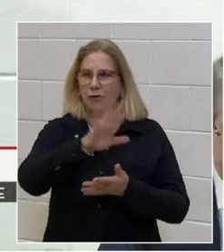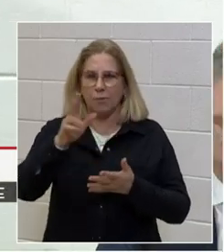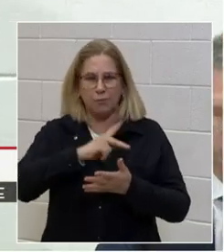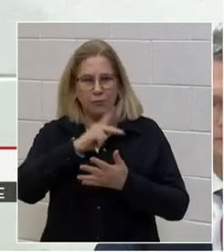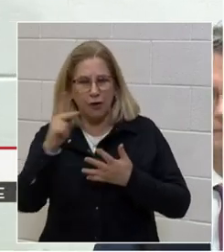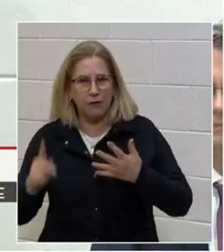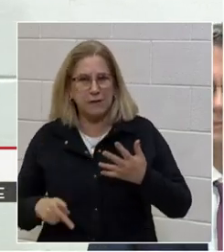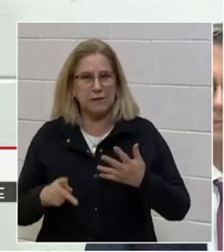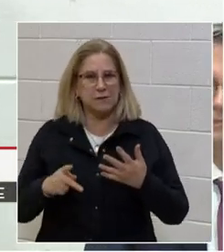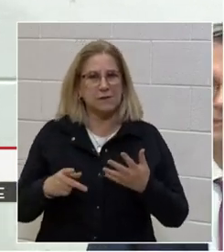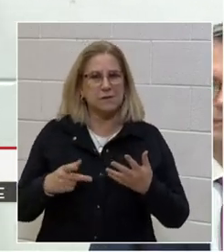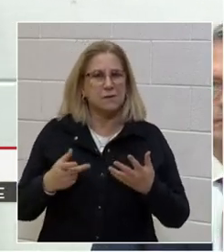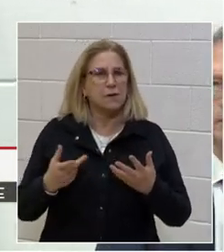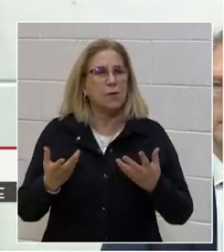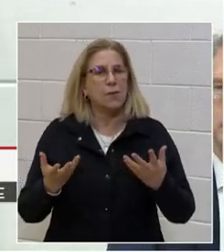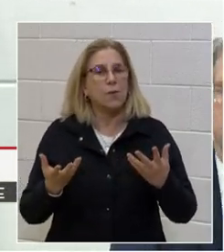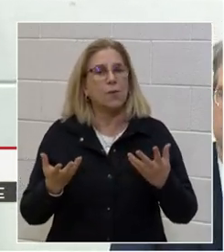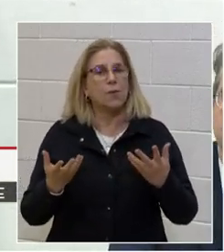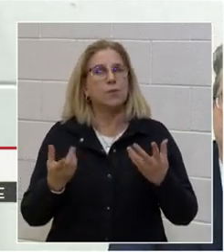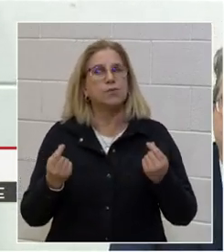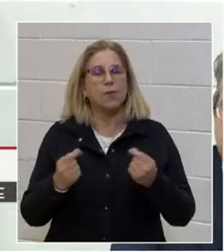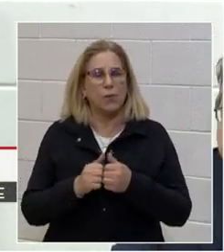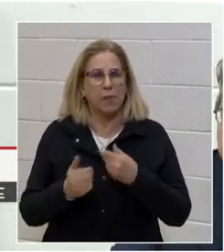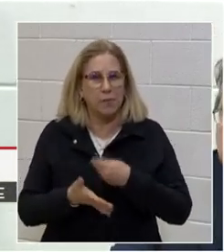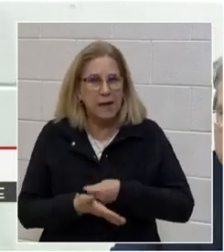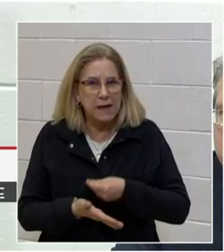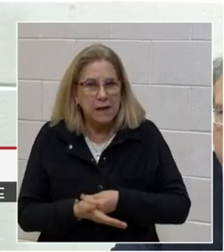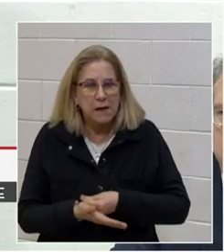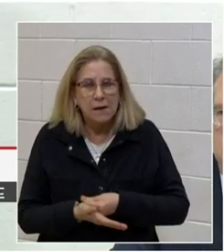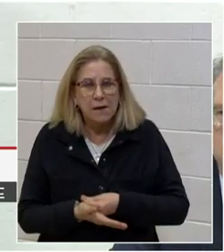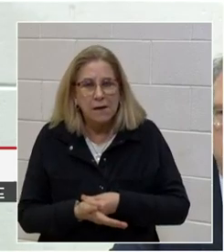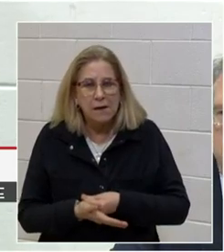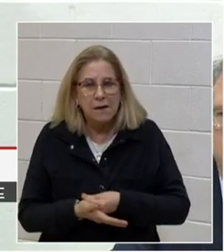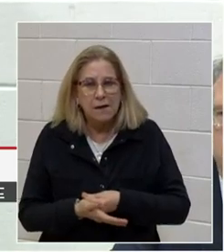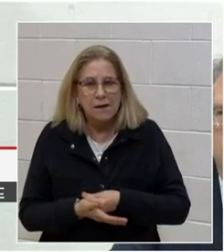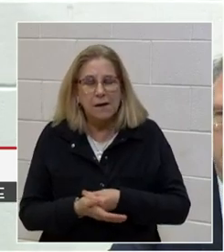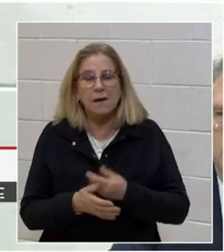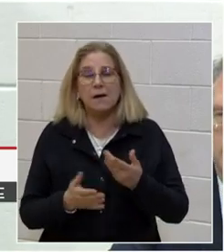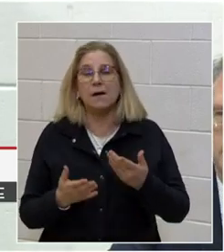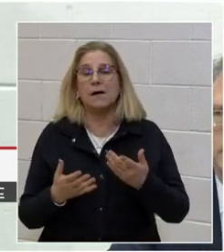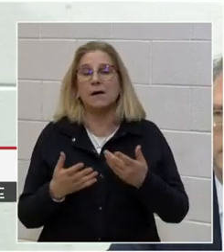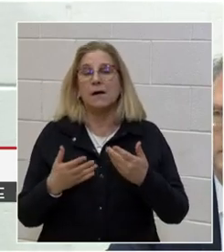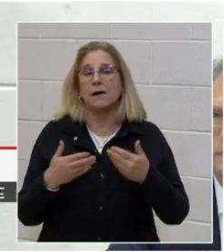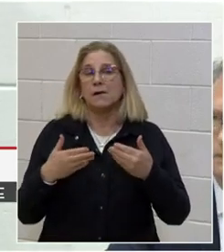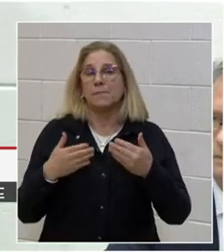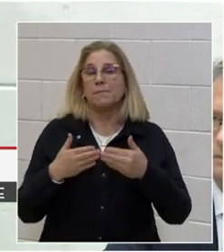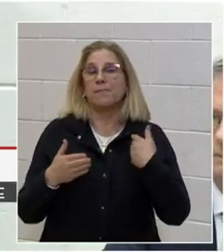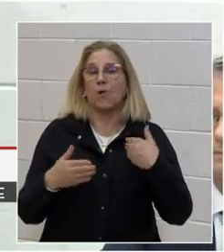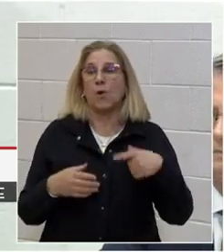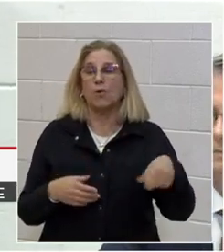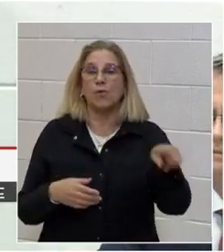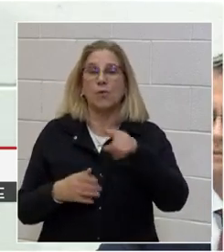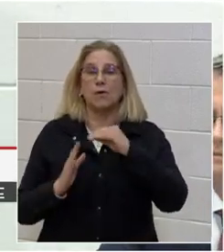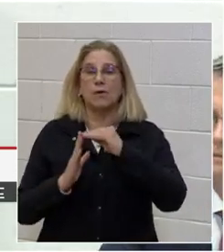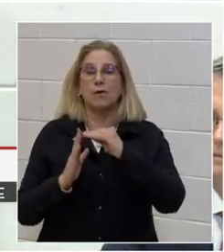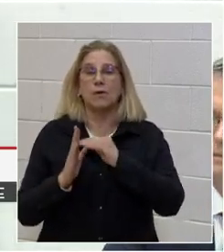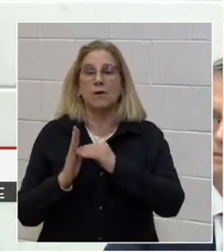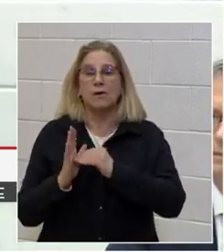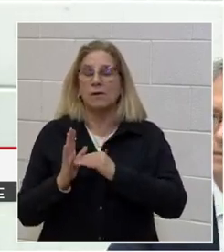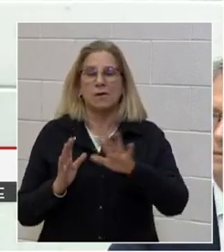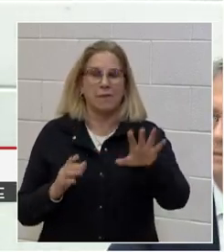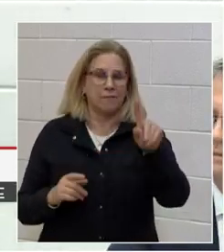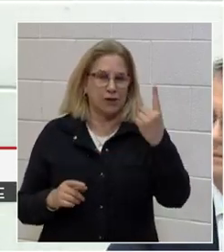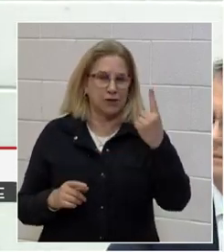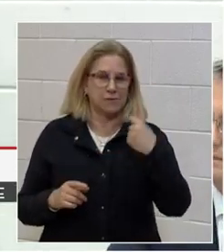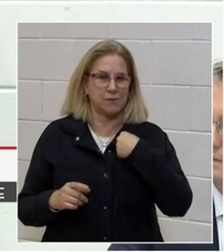with this budget before we finish the budget and sent it to the council. My experience was, when I